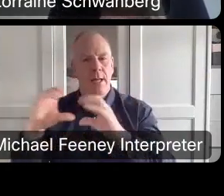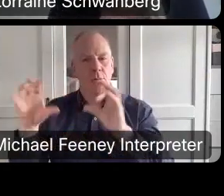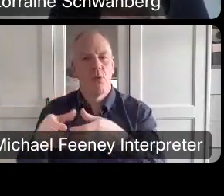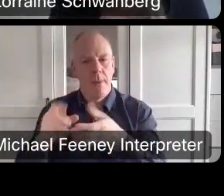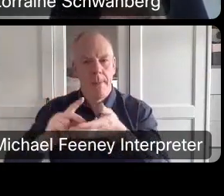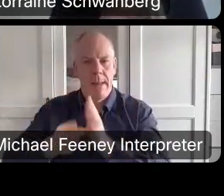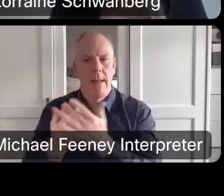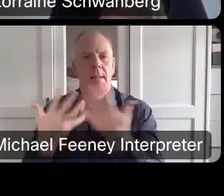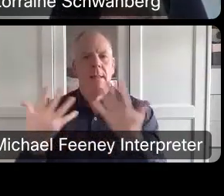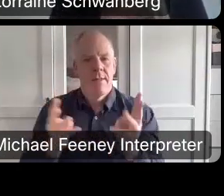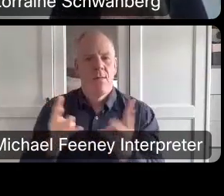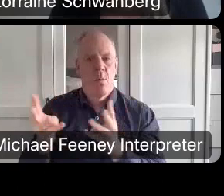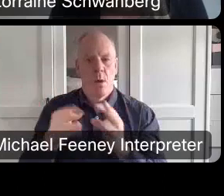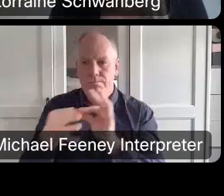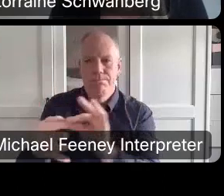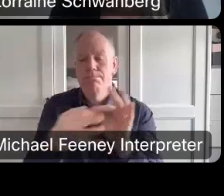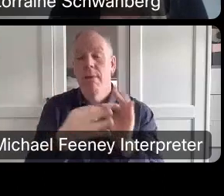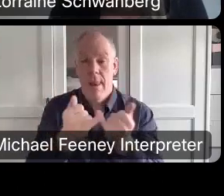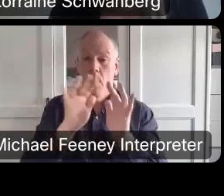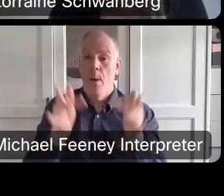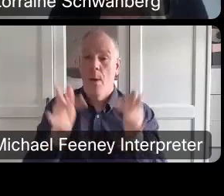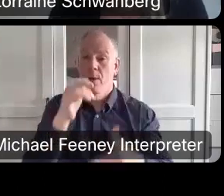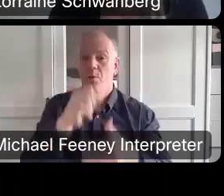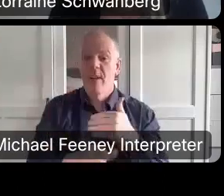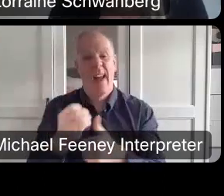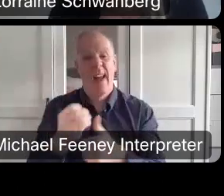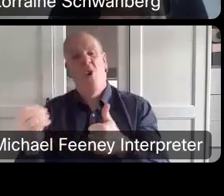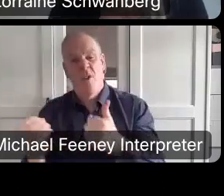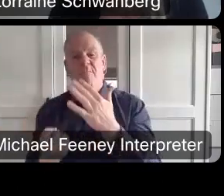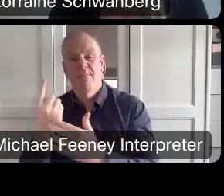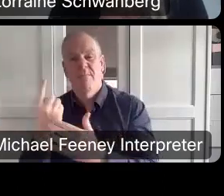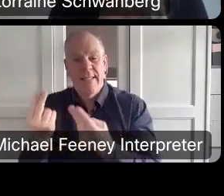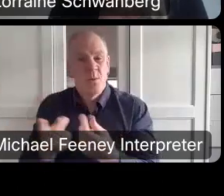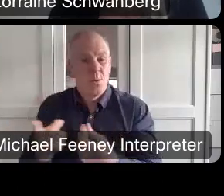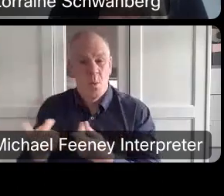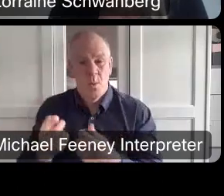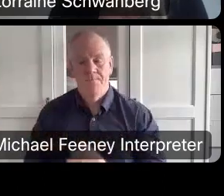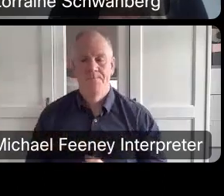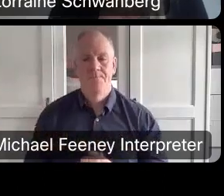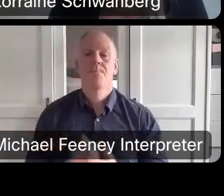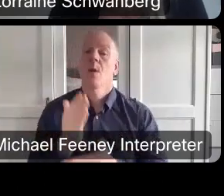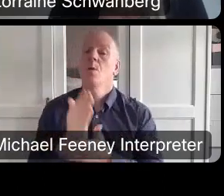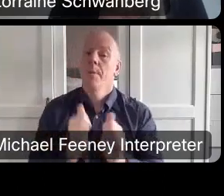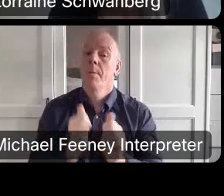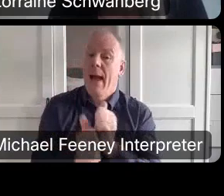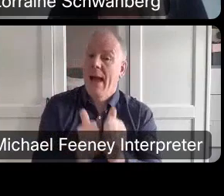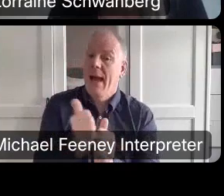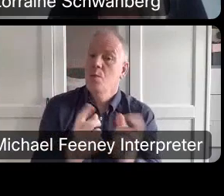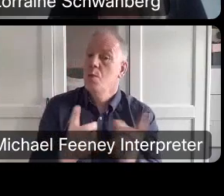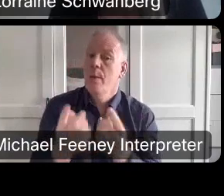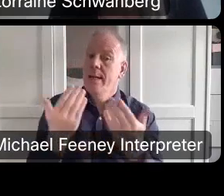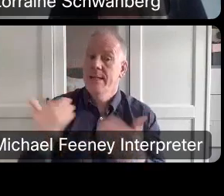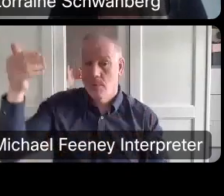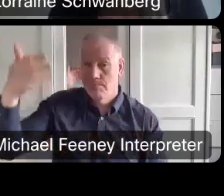of our engagements, these webinars and various other pieces. So some of the key actions that we're working on at the moment